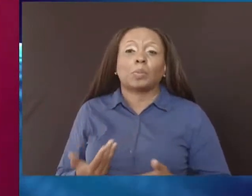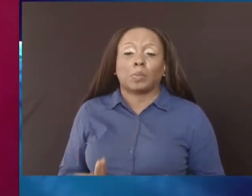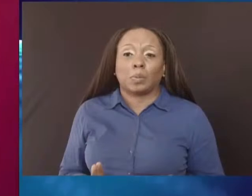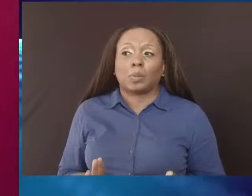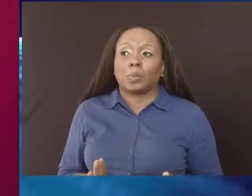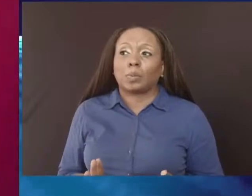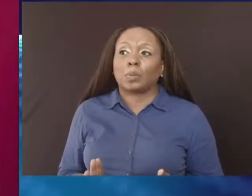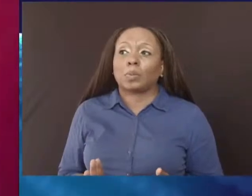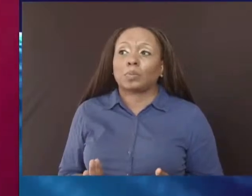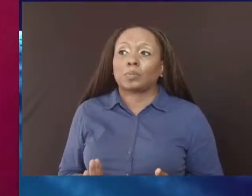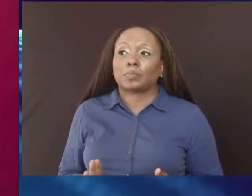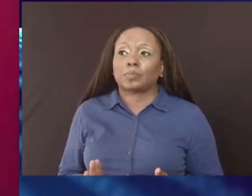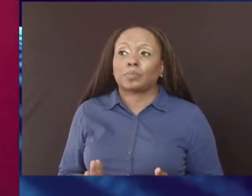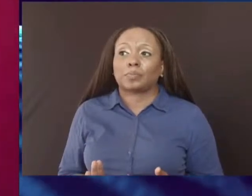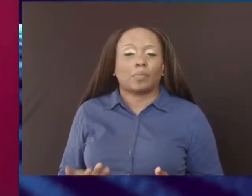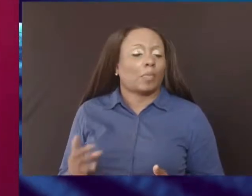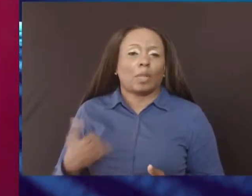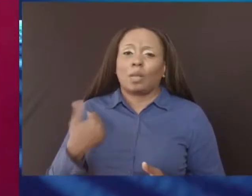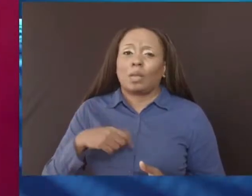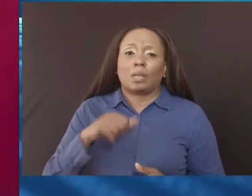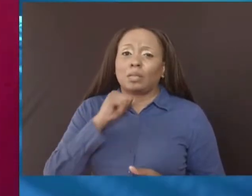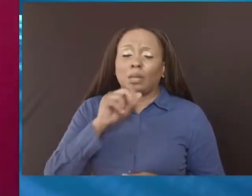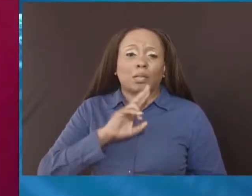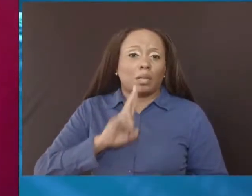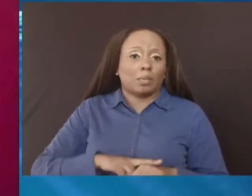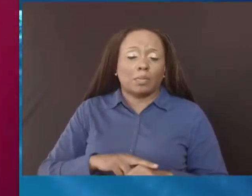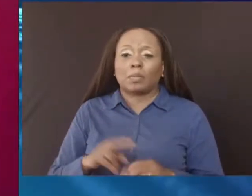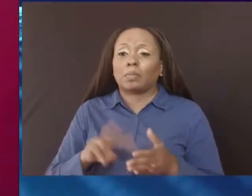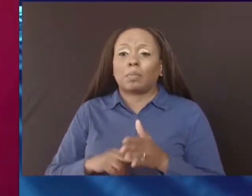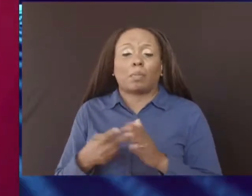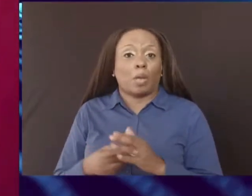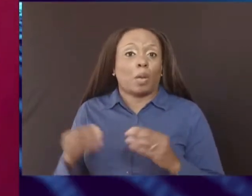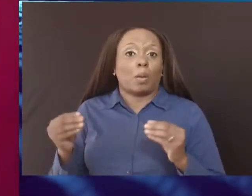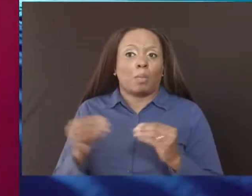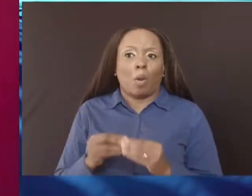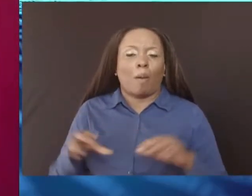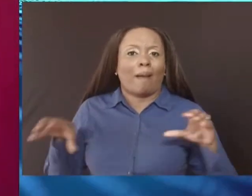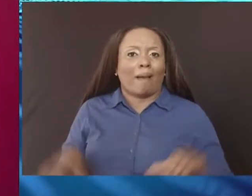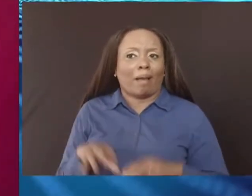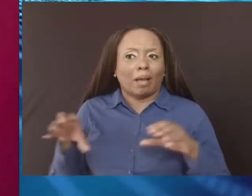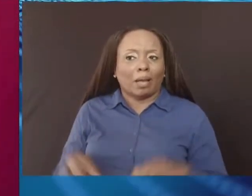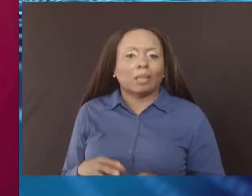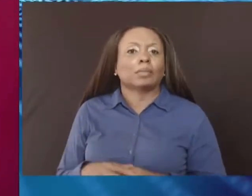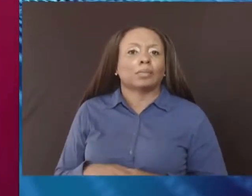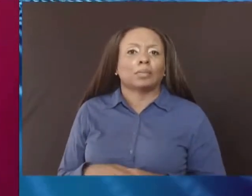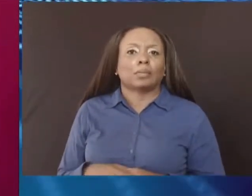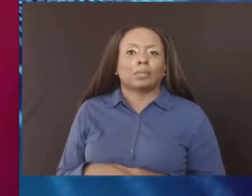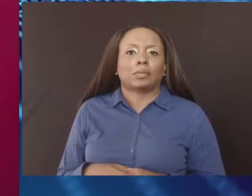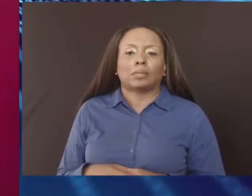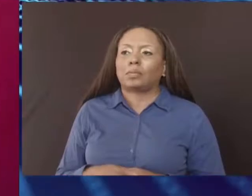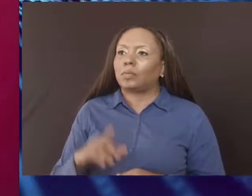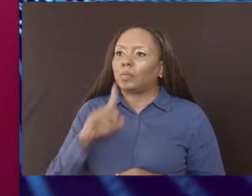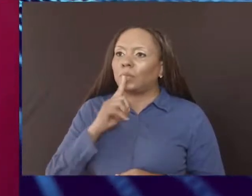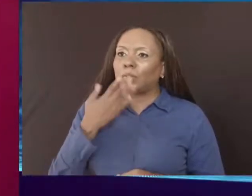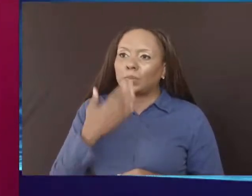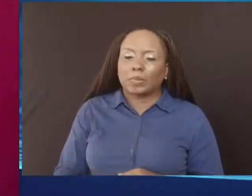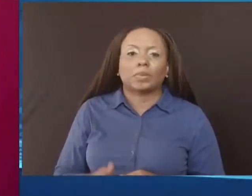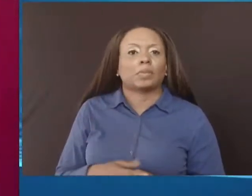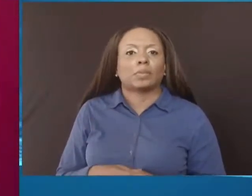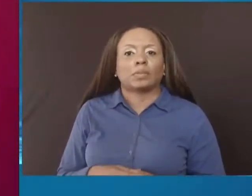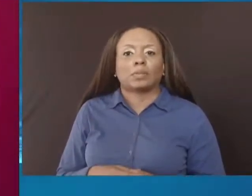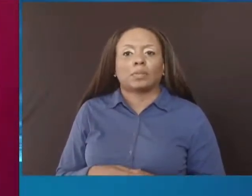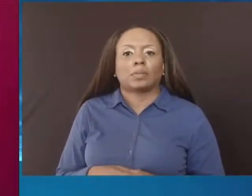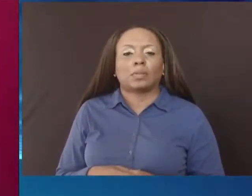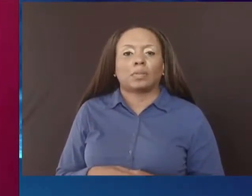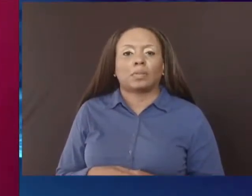These rates are rates that we're not accustomed to. It therefore means we have more active cases than ever before, and it therefore